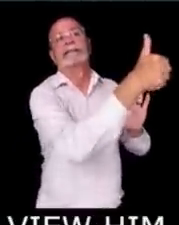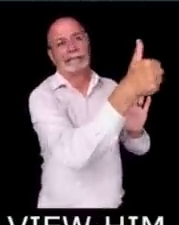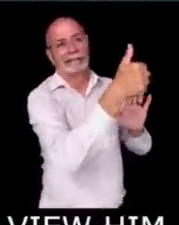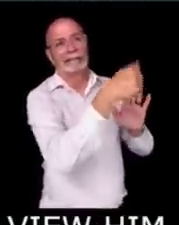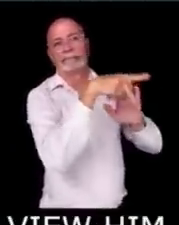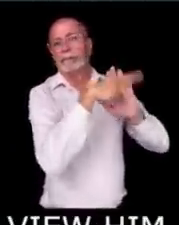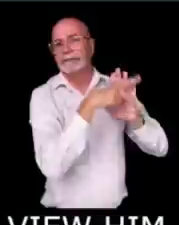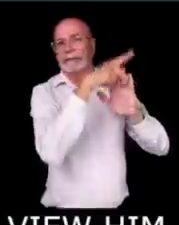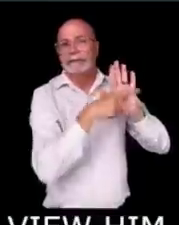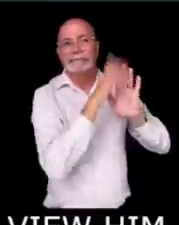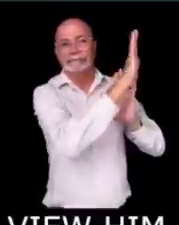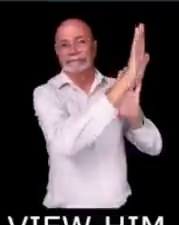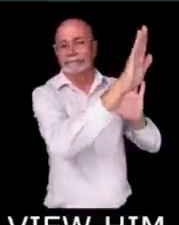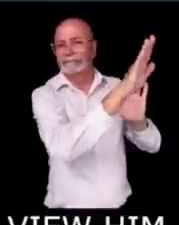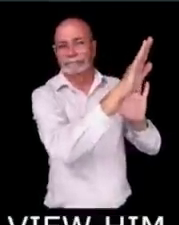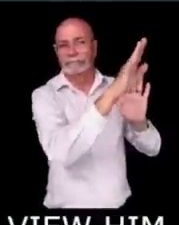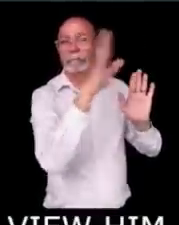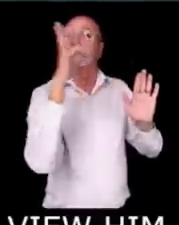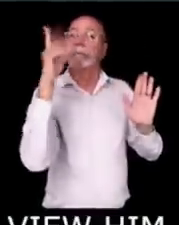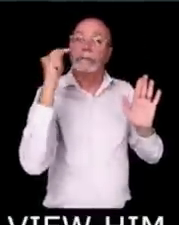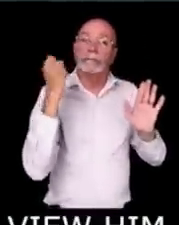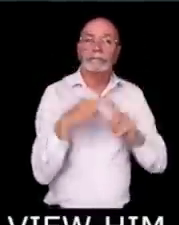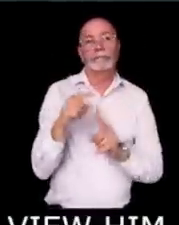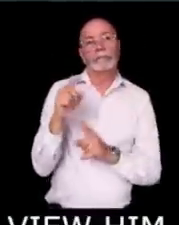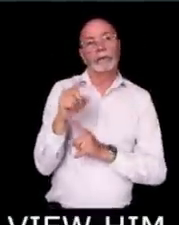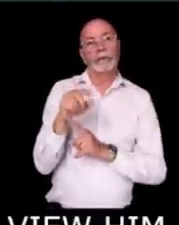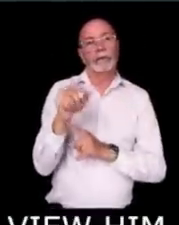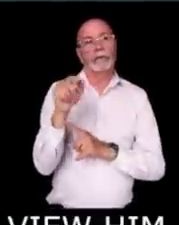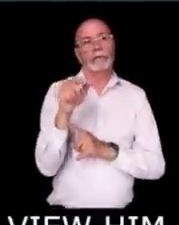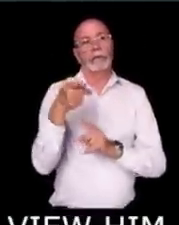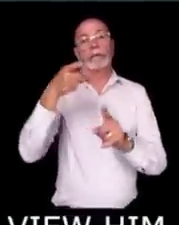view the Port Arthur response as something that